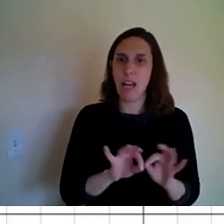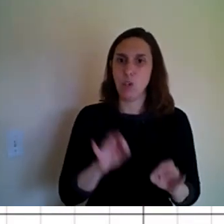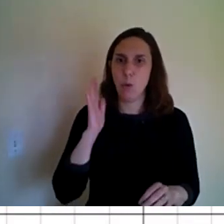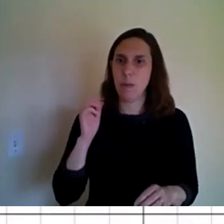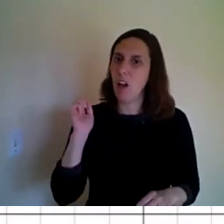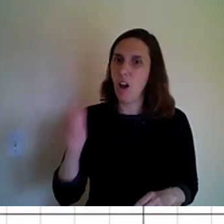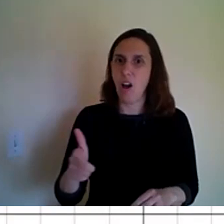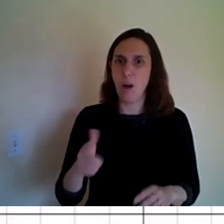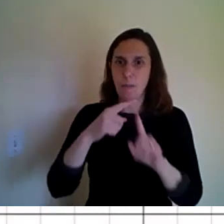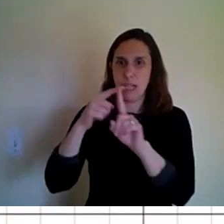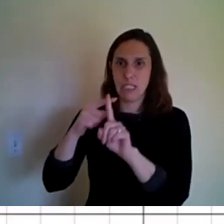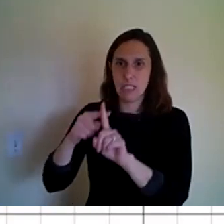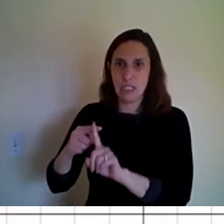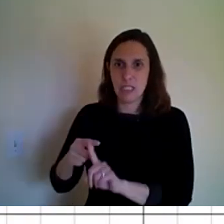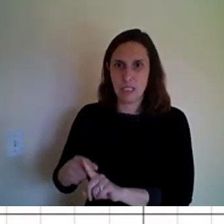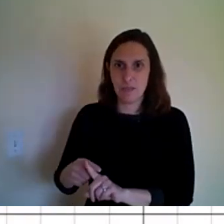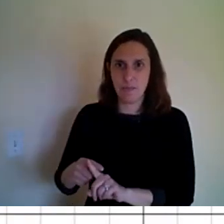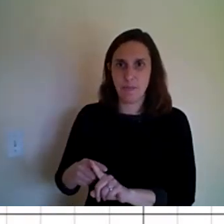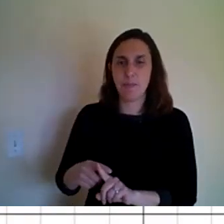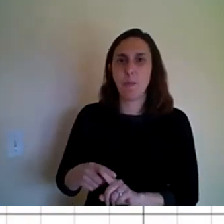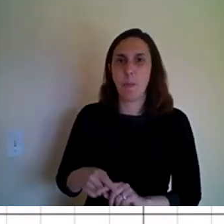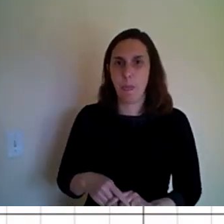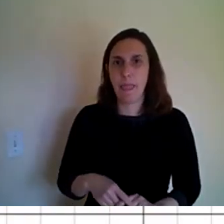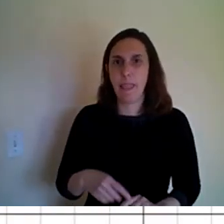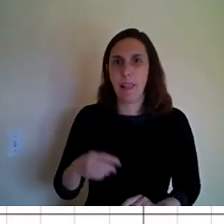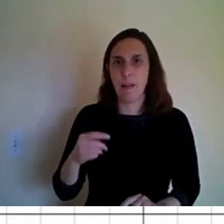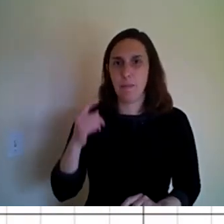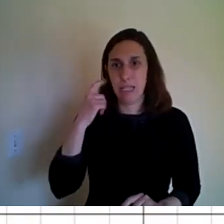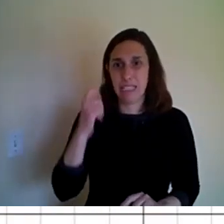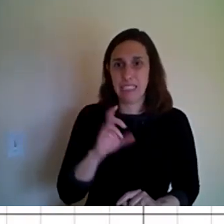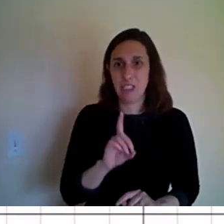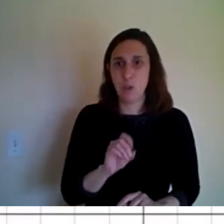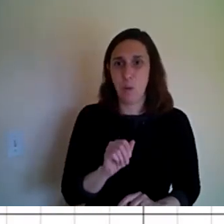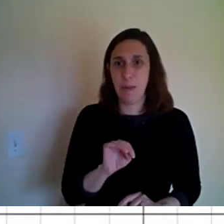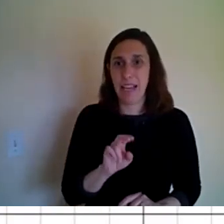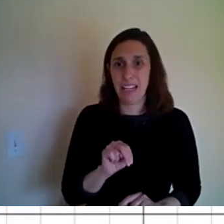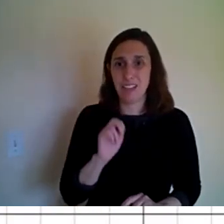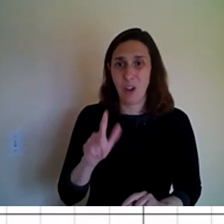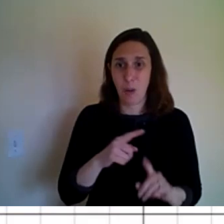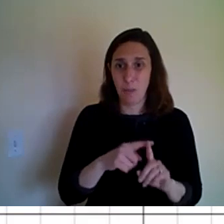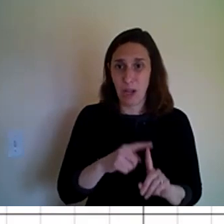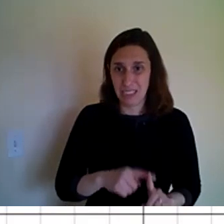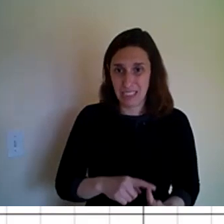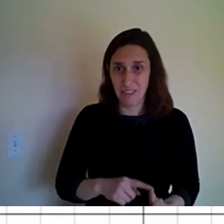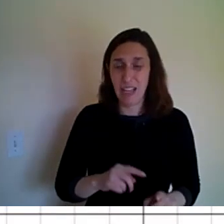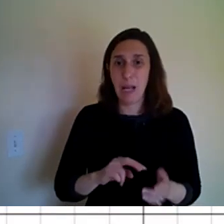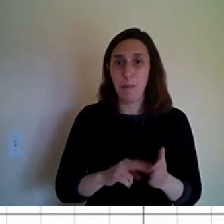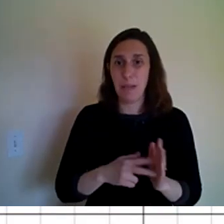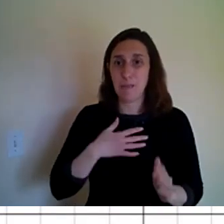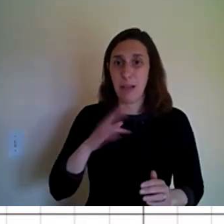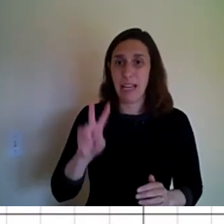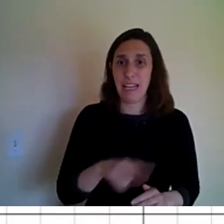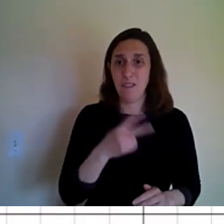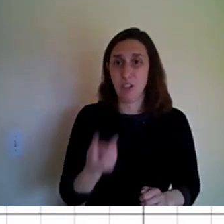x values, because this domain is all positive, then my